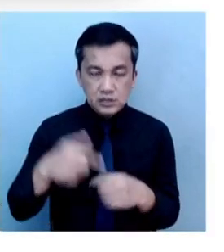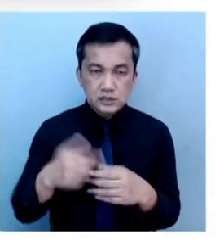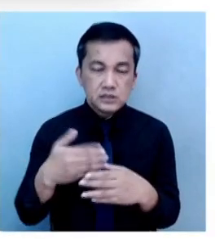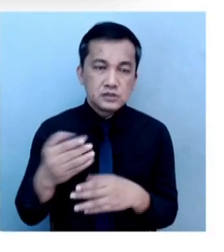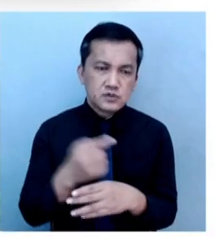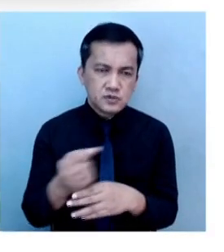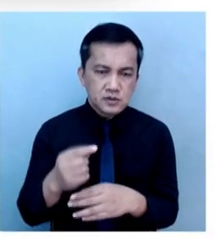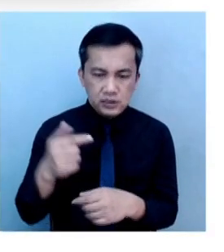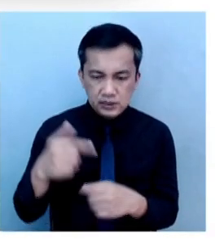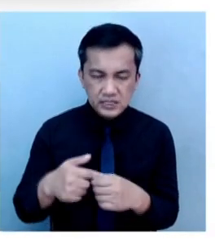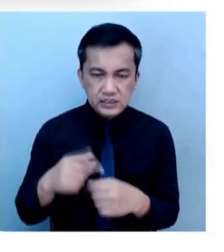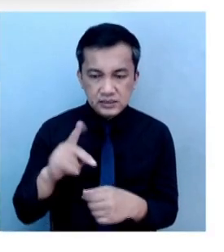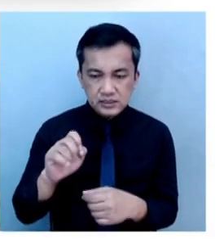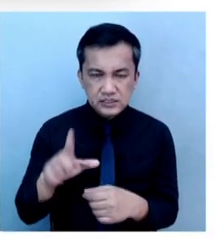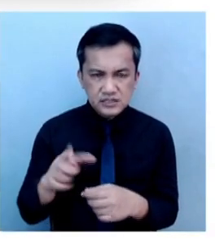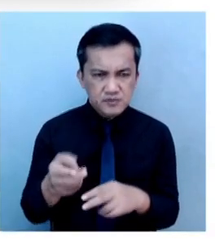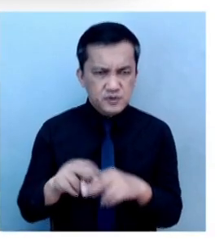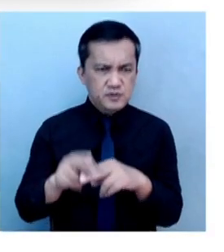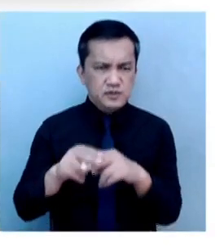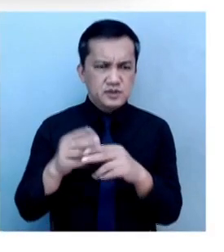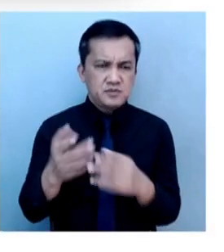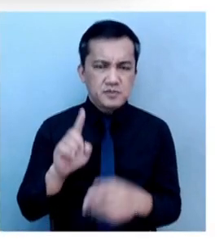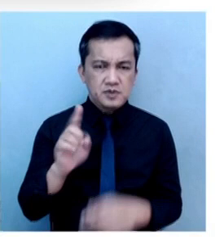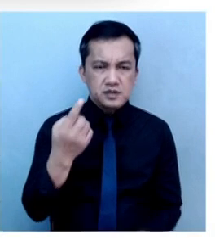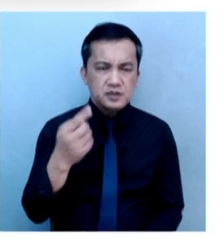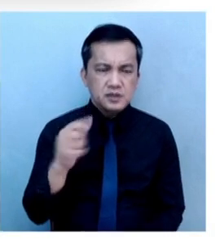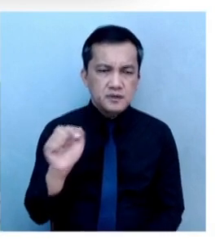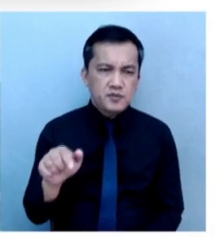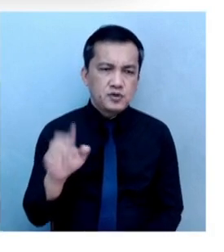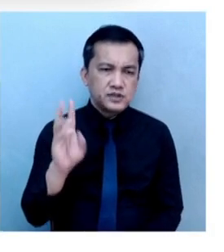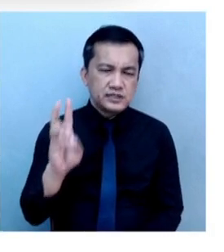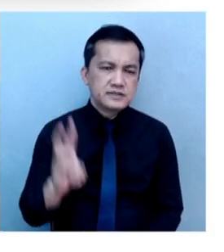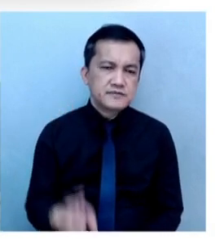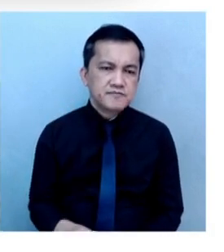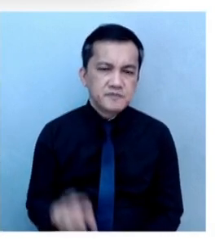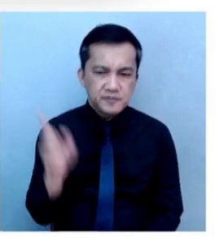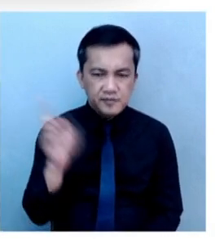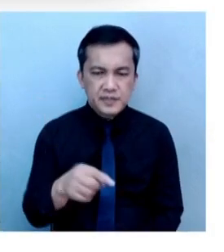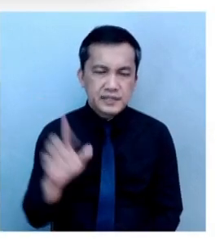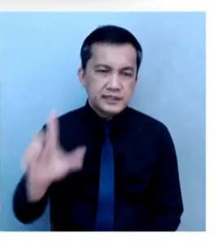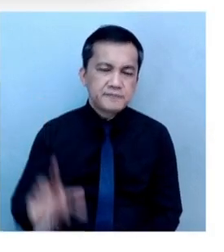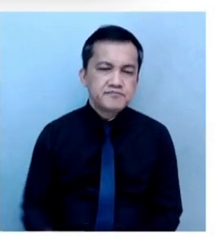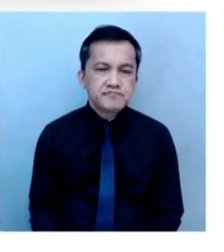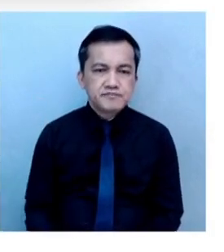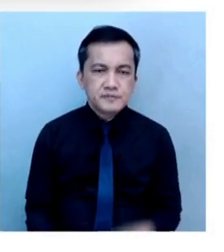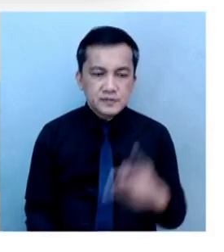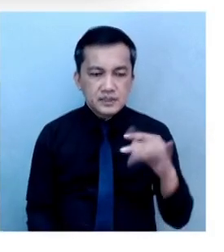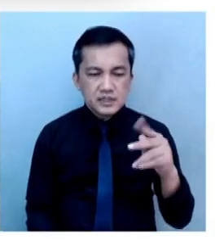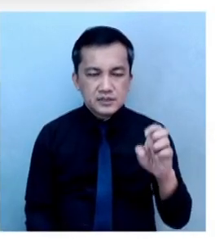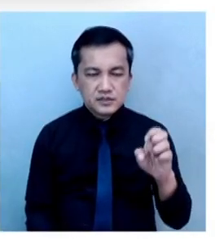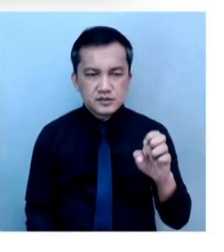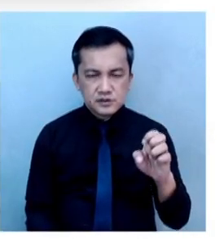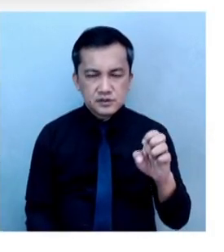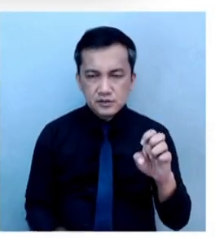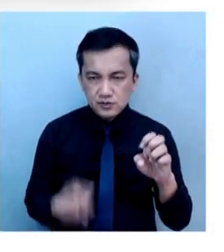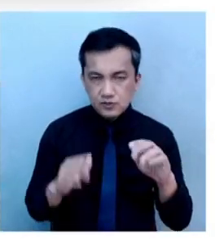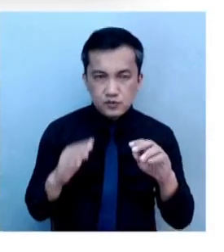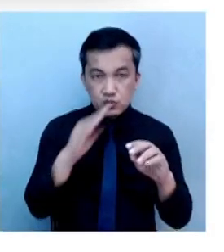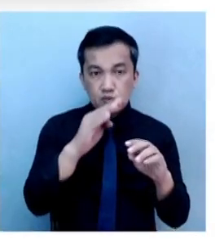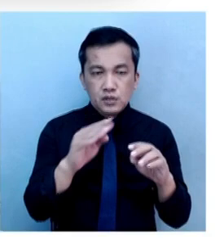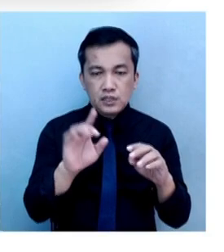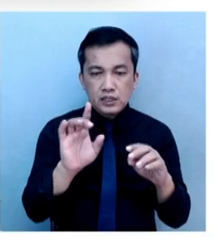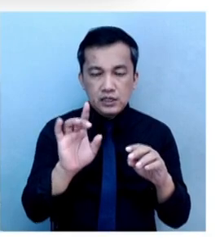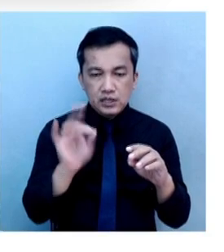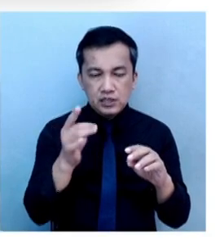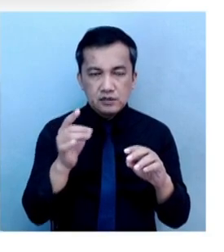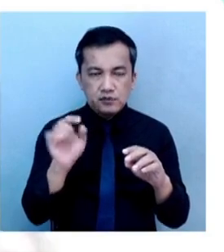might increase by as much as 1 peso and 60 centavos per liter. Kerosene also seen to go up by a peso and 80